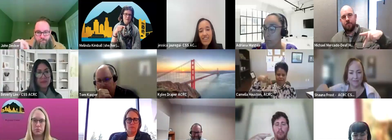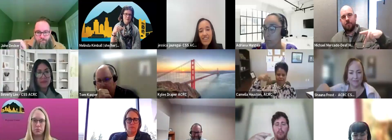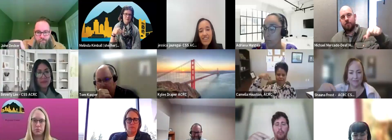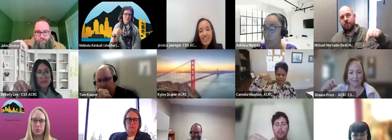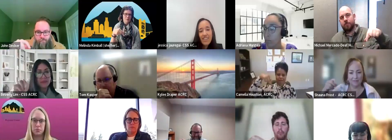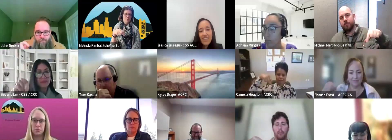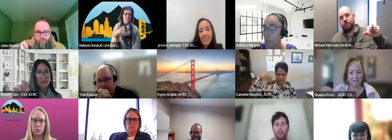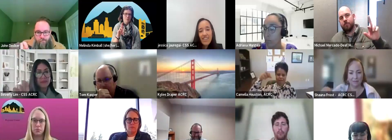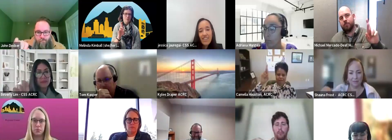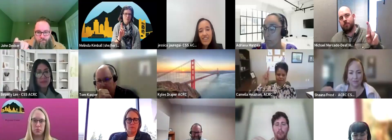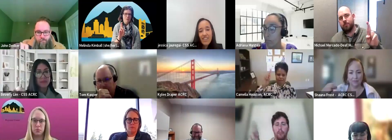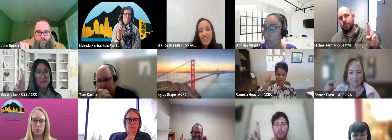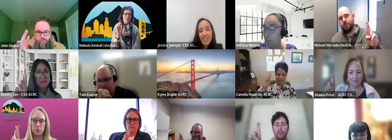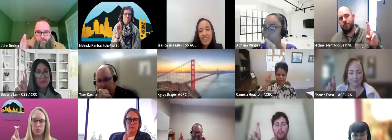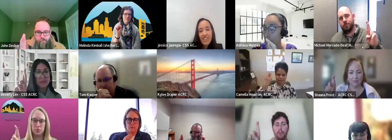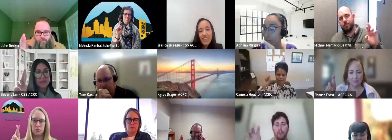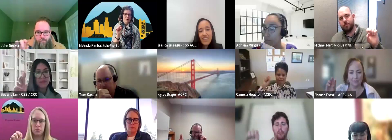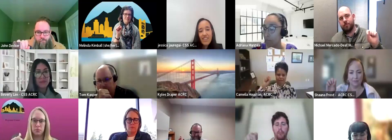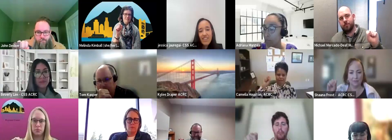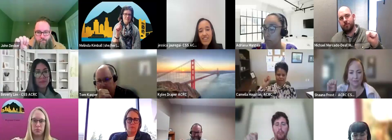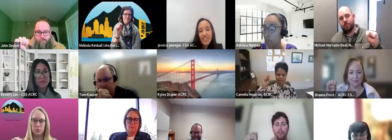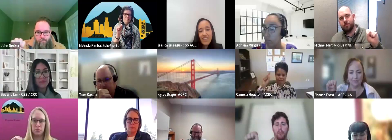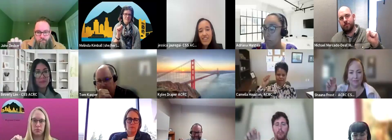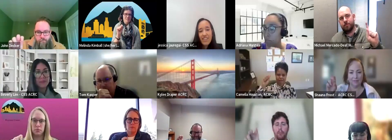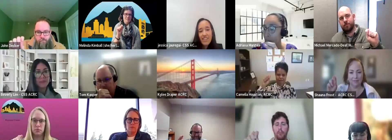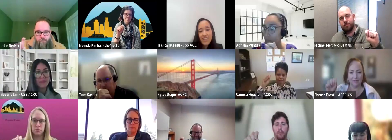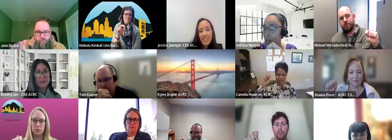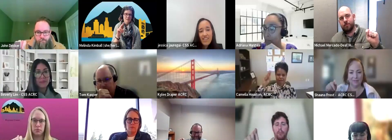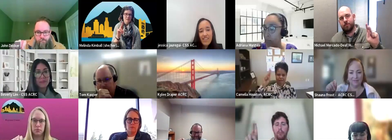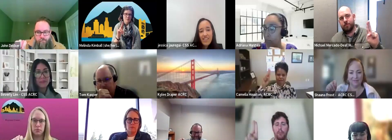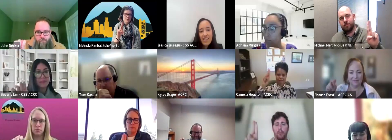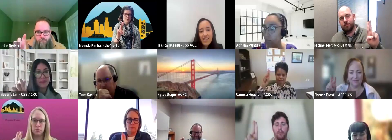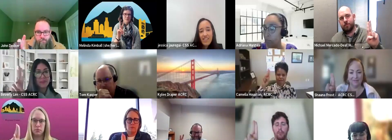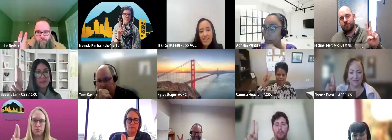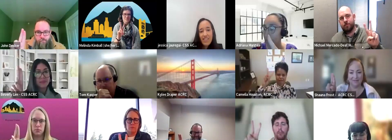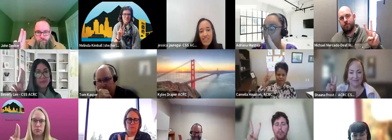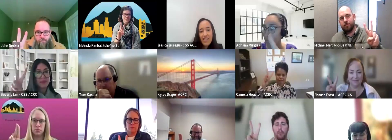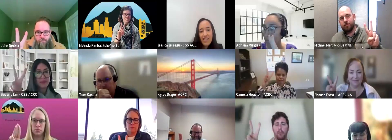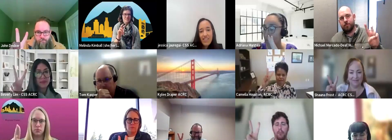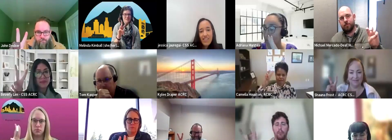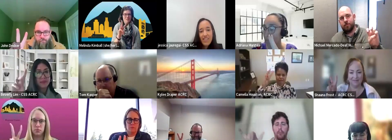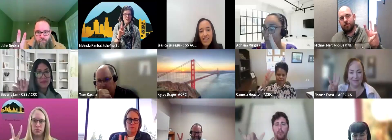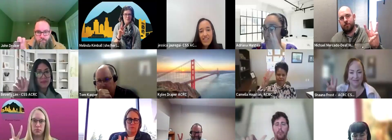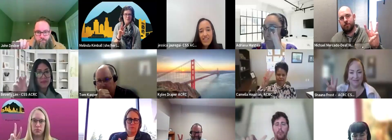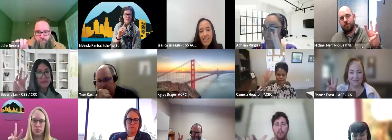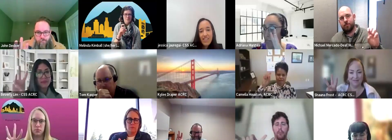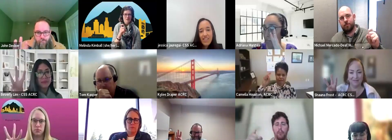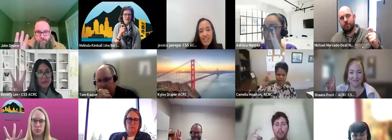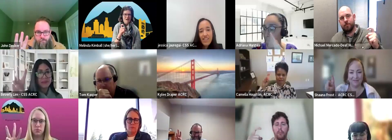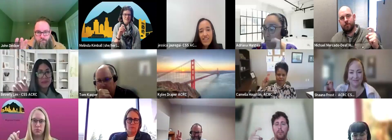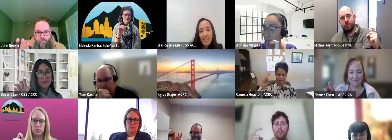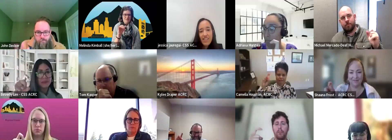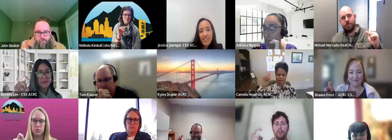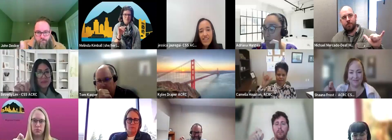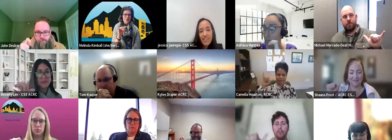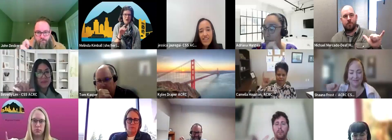P, Q, R, S, T, U, V, W,